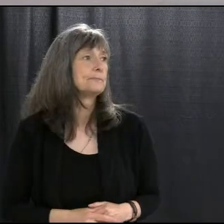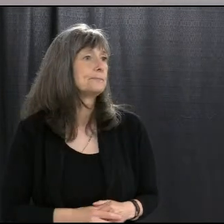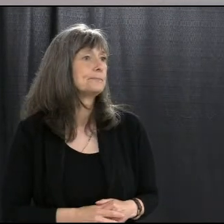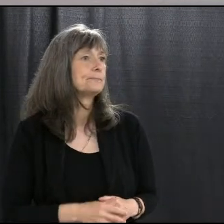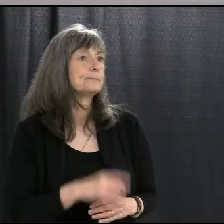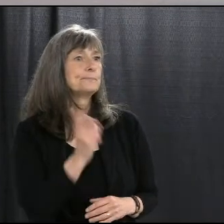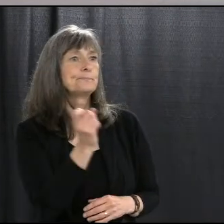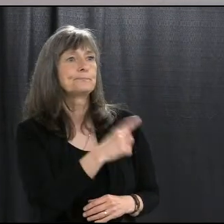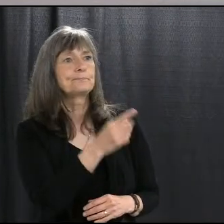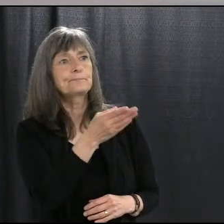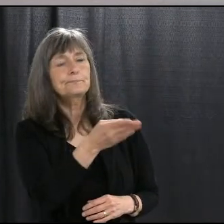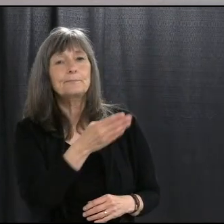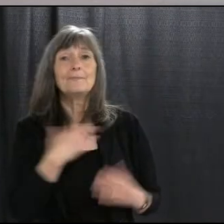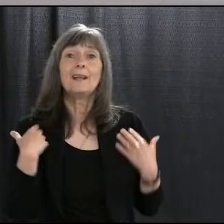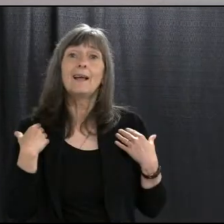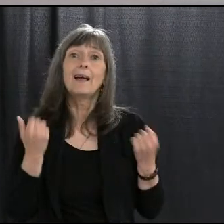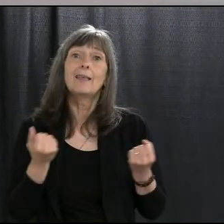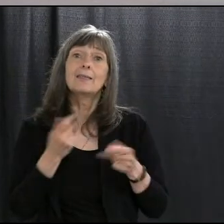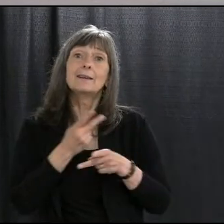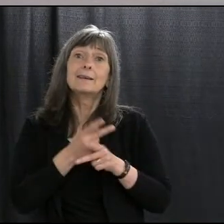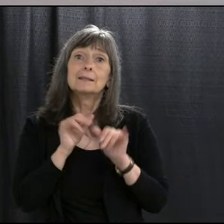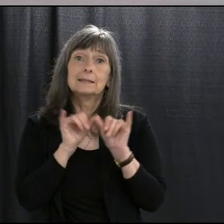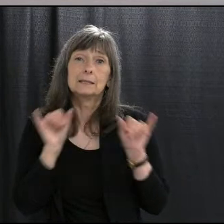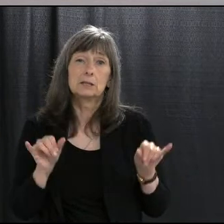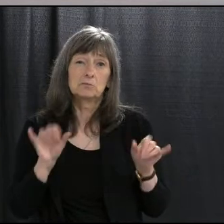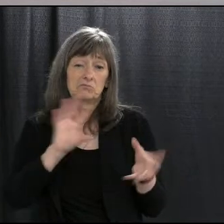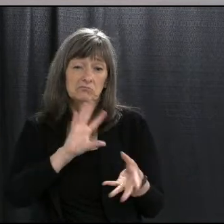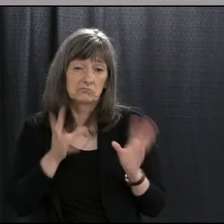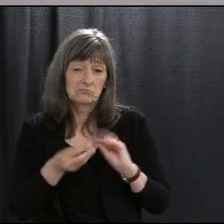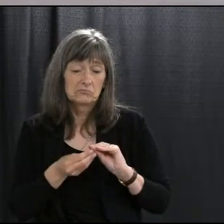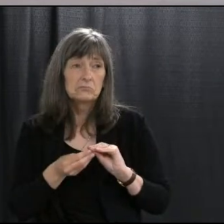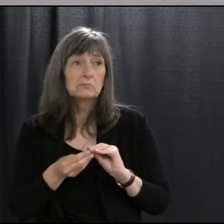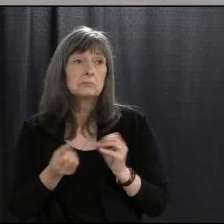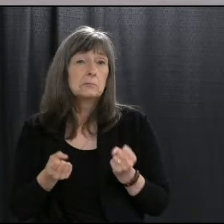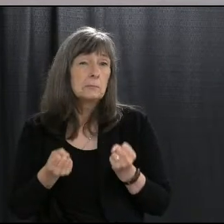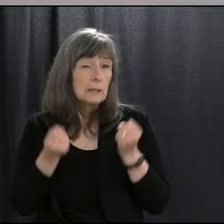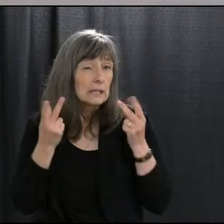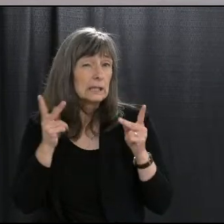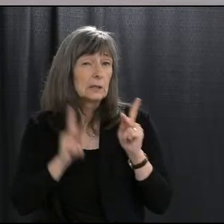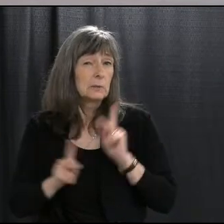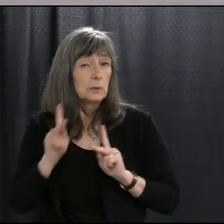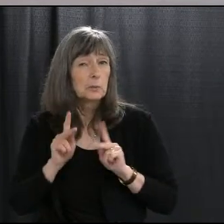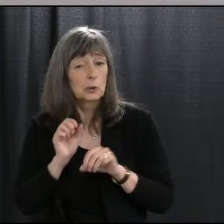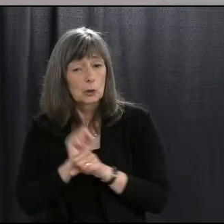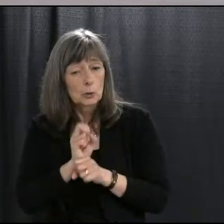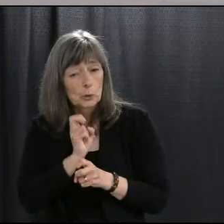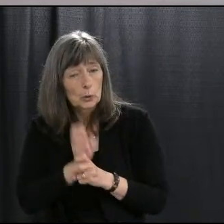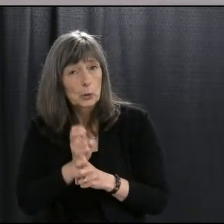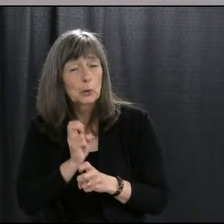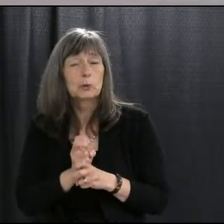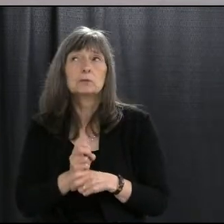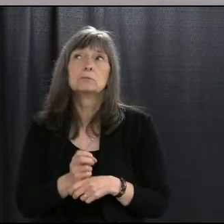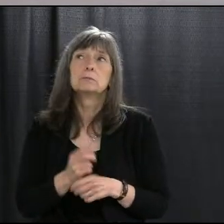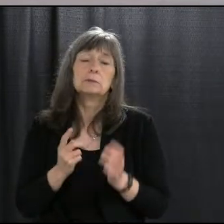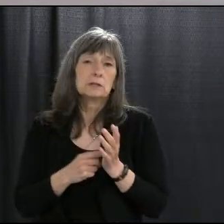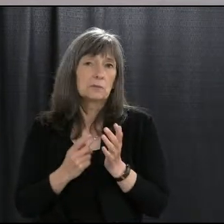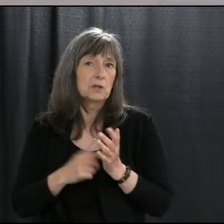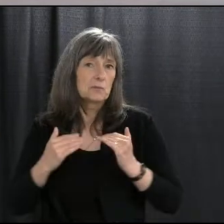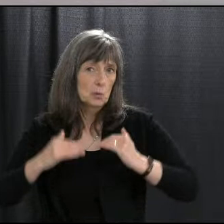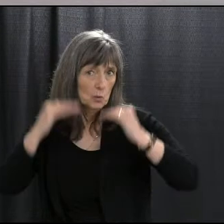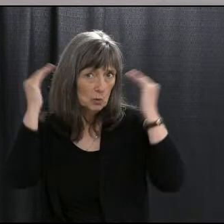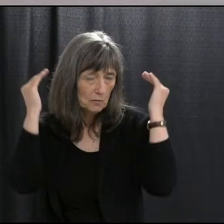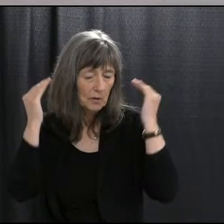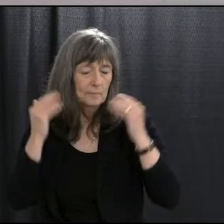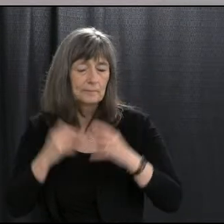The healthcare system overall has a lot of people within it working hard, in some cases possibly being overworked.